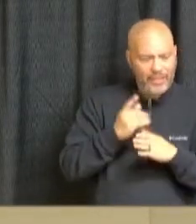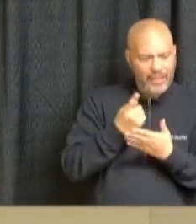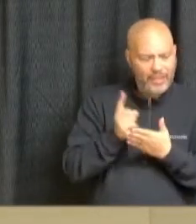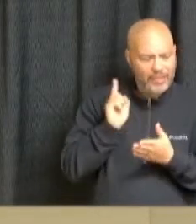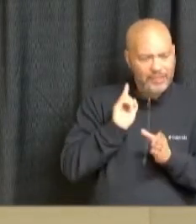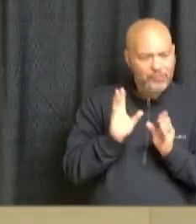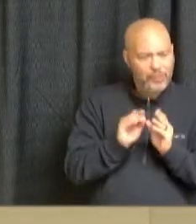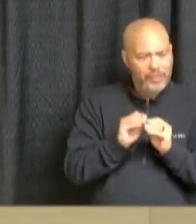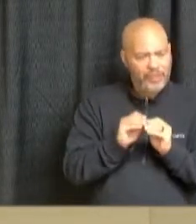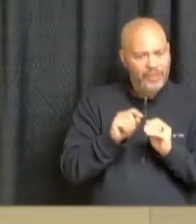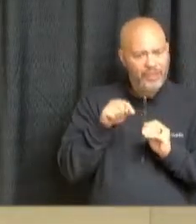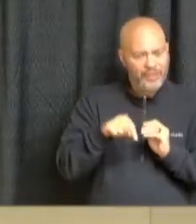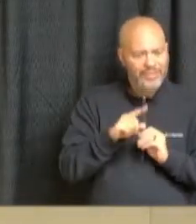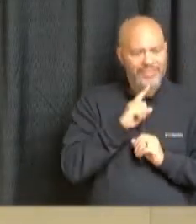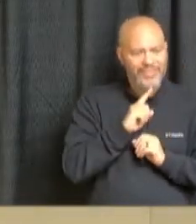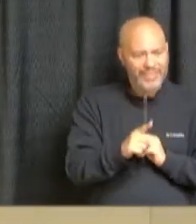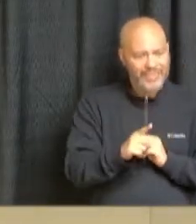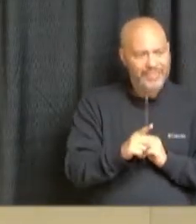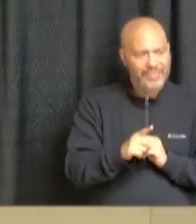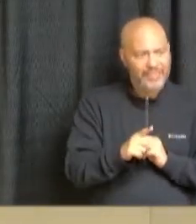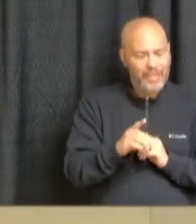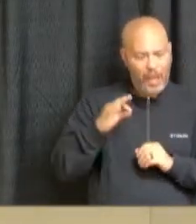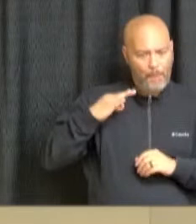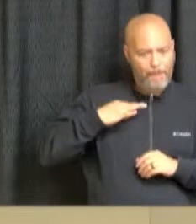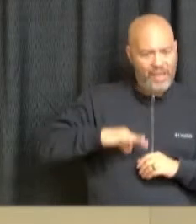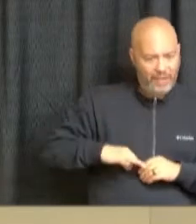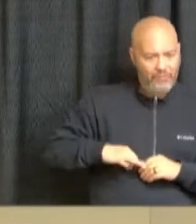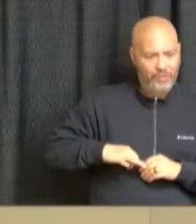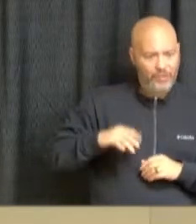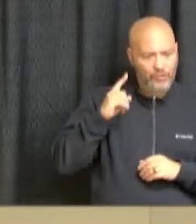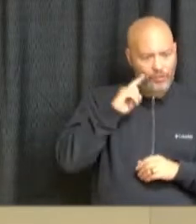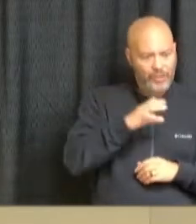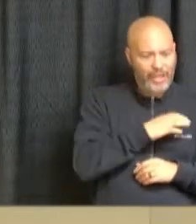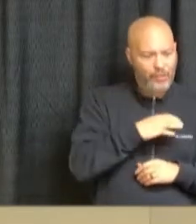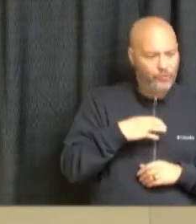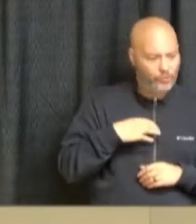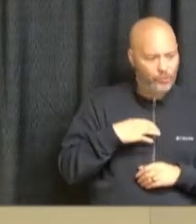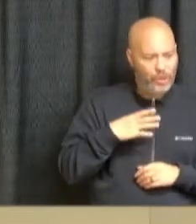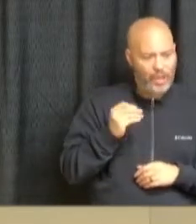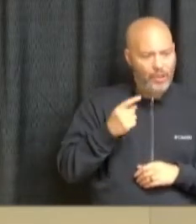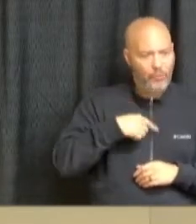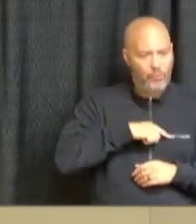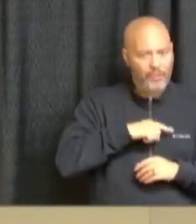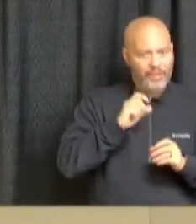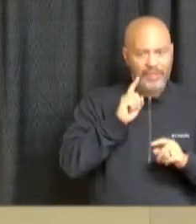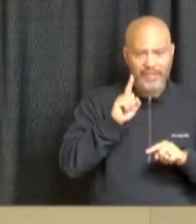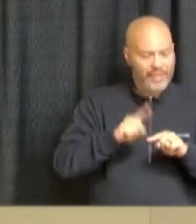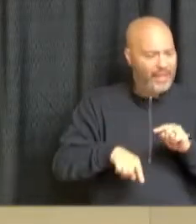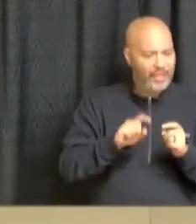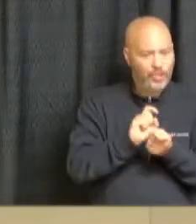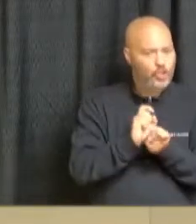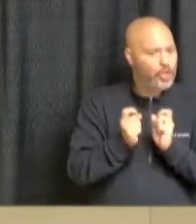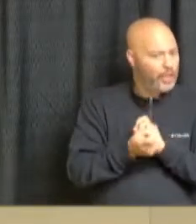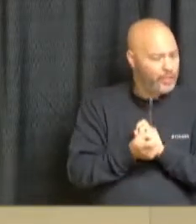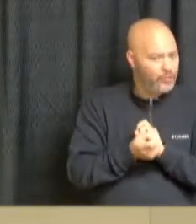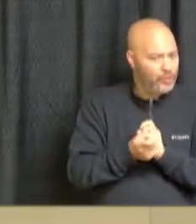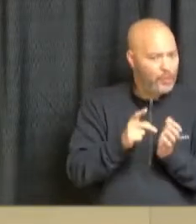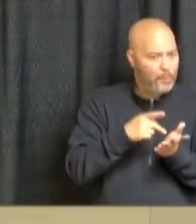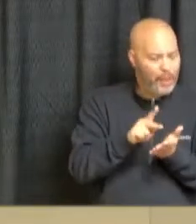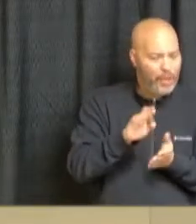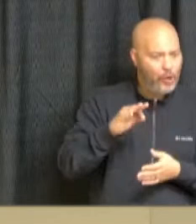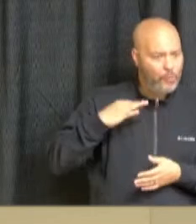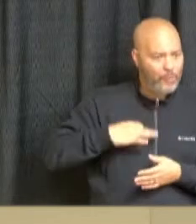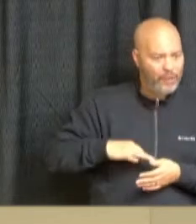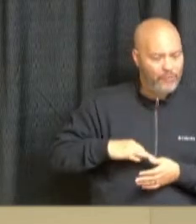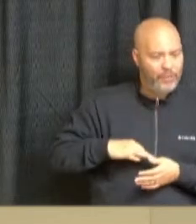meeting that this is a benefit to the council in which we cannot change pay or